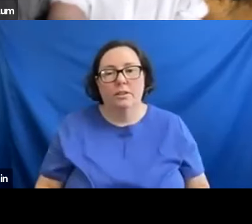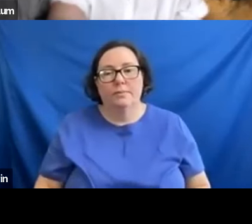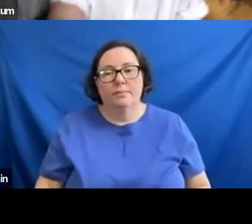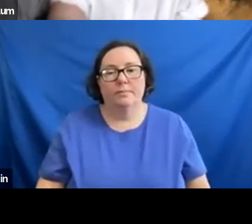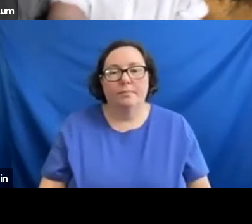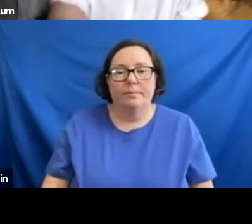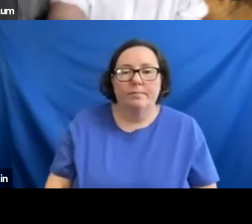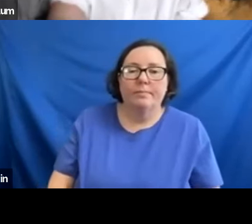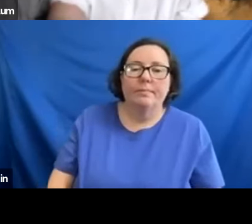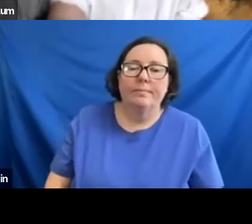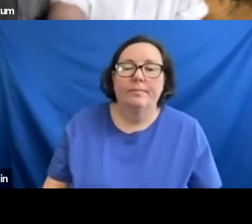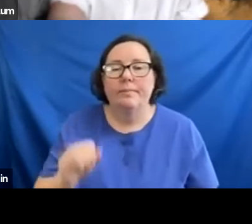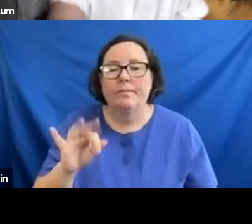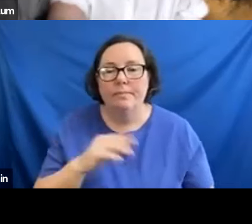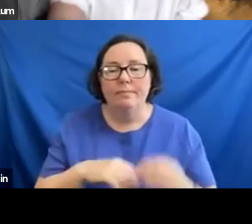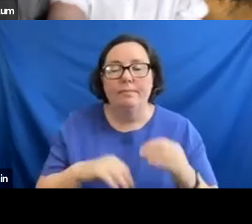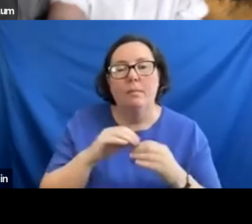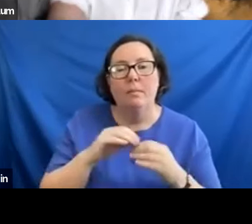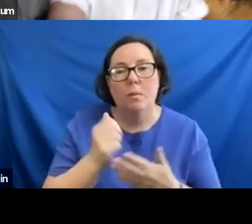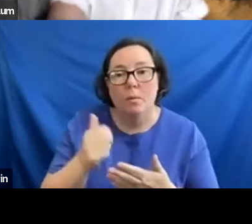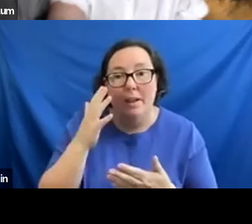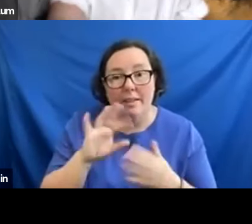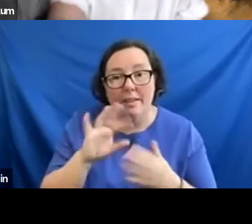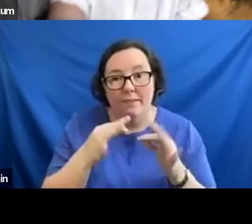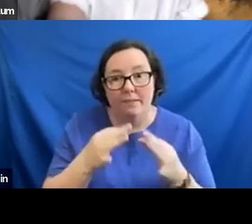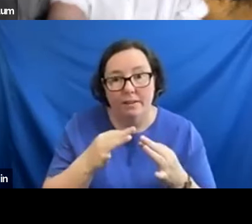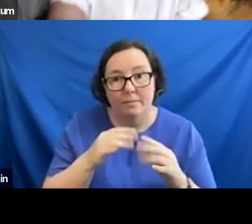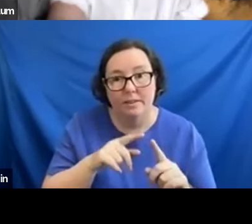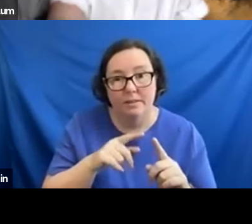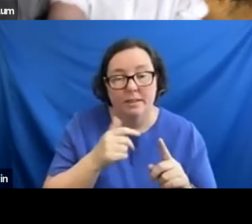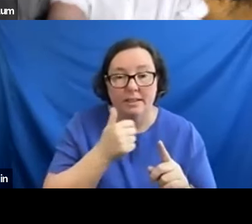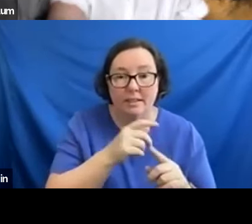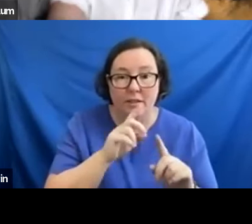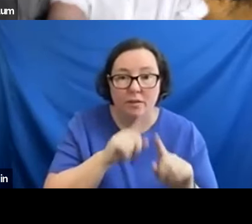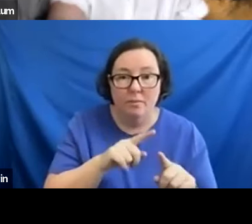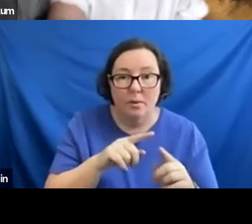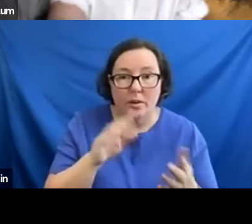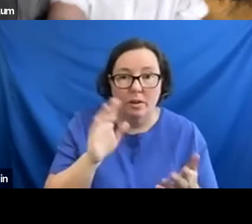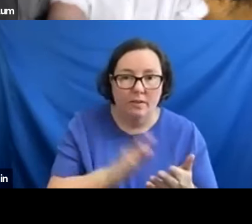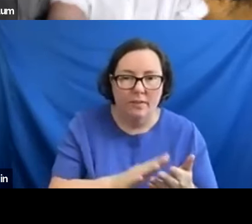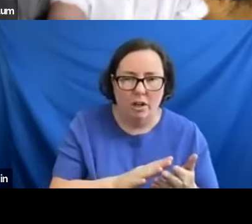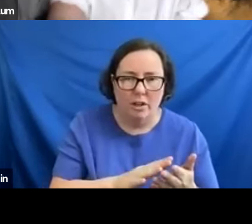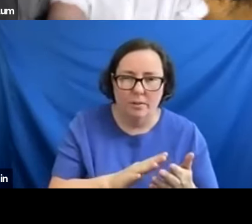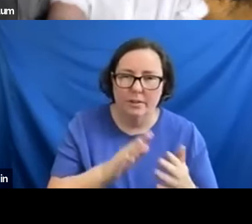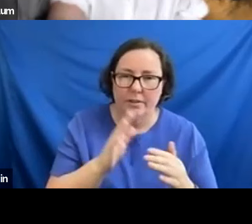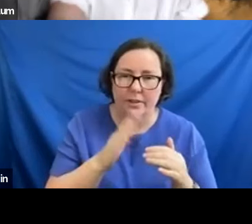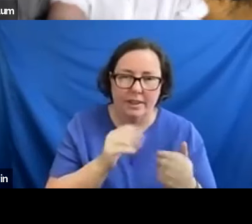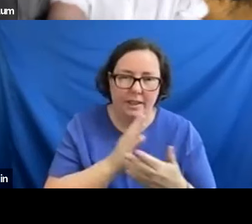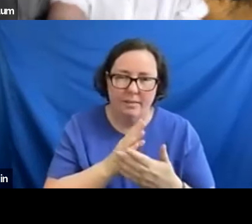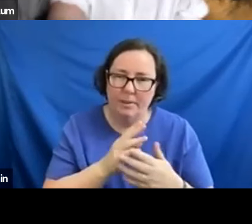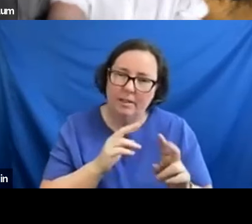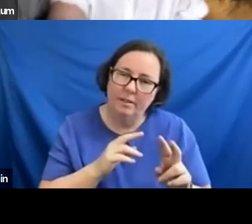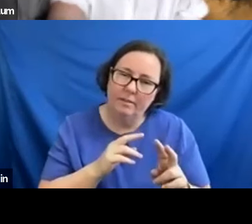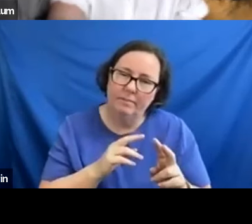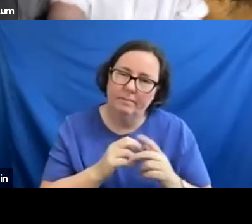if wealthier families self-report an income that is far lower than the median of